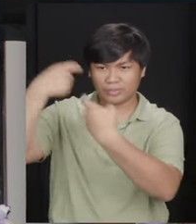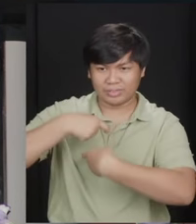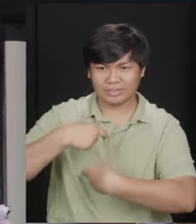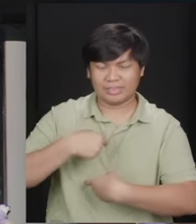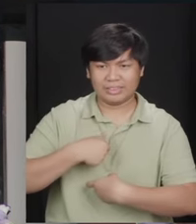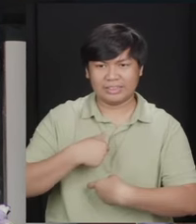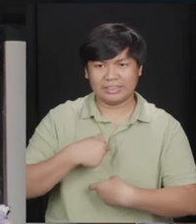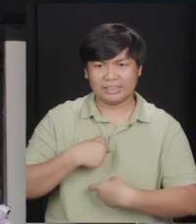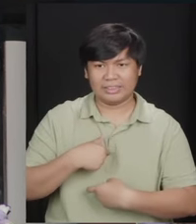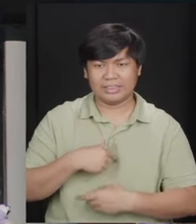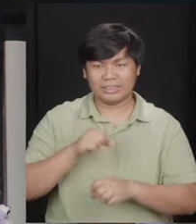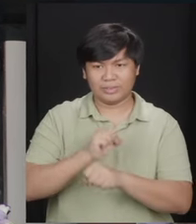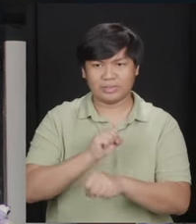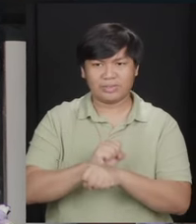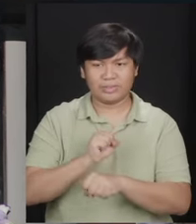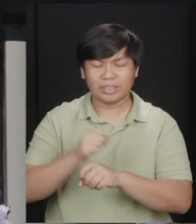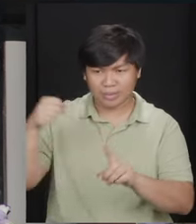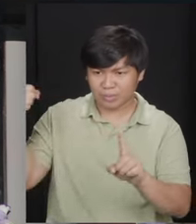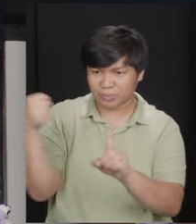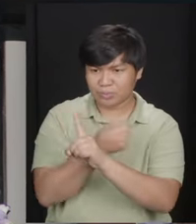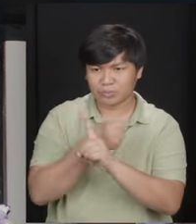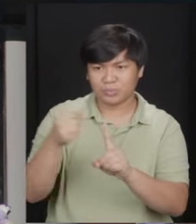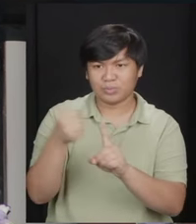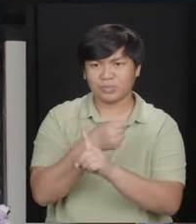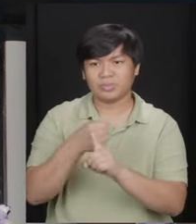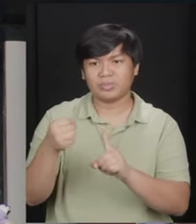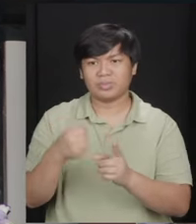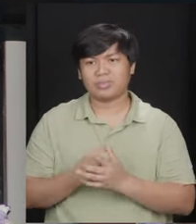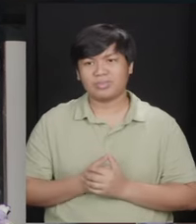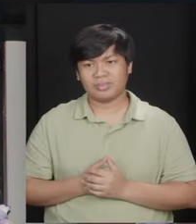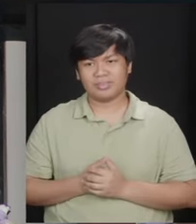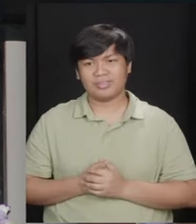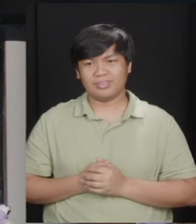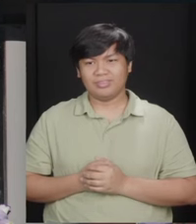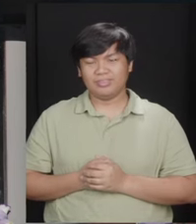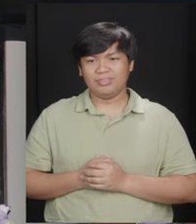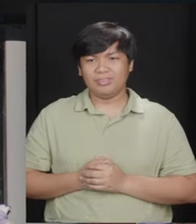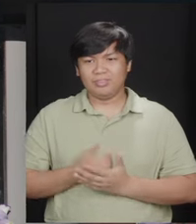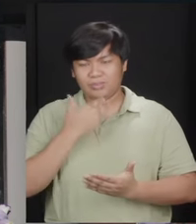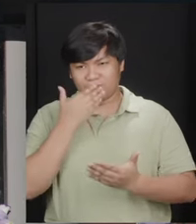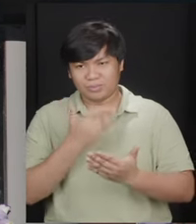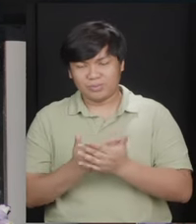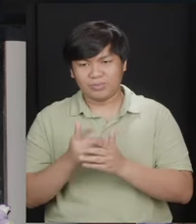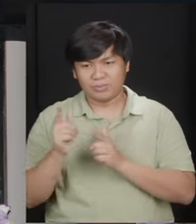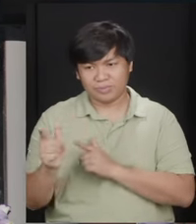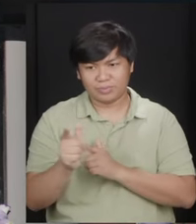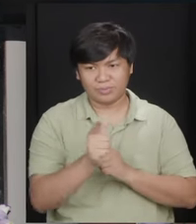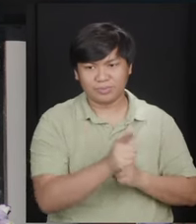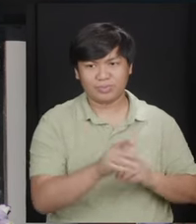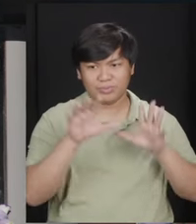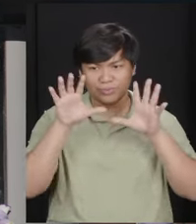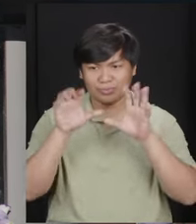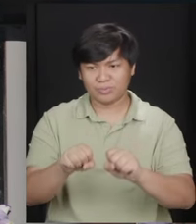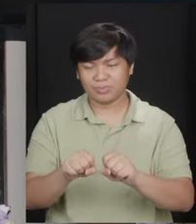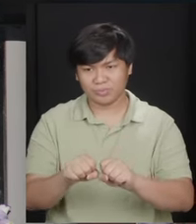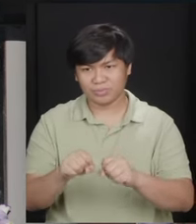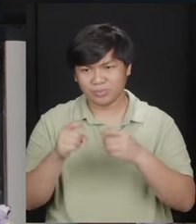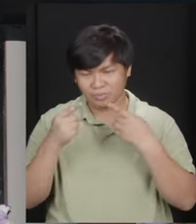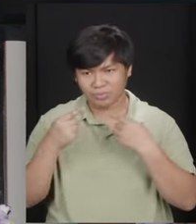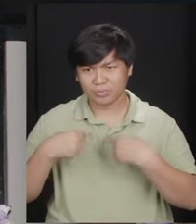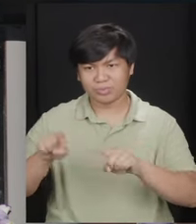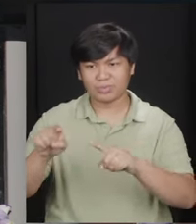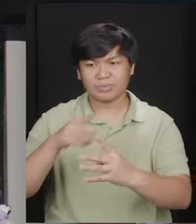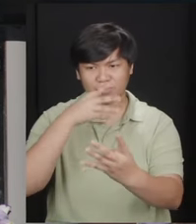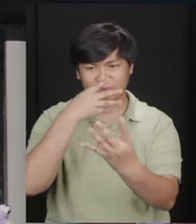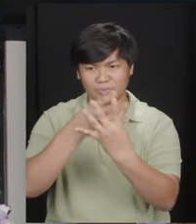this lousy job and a beating." Well, it's good that the gang members were arrested and sentenced to